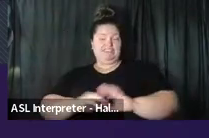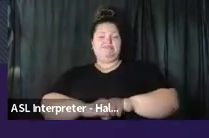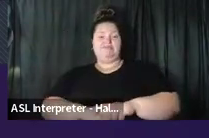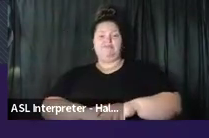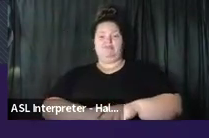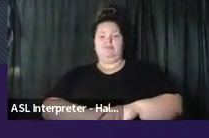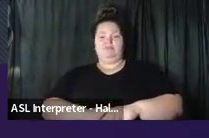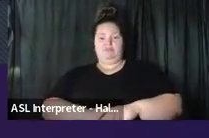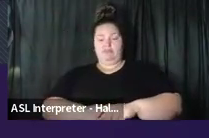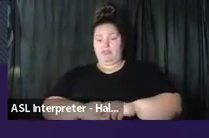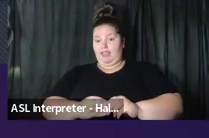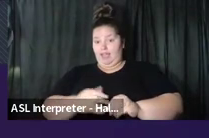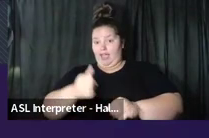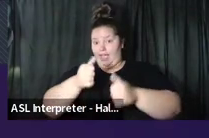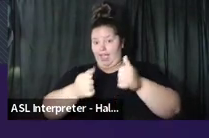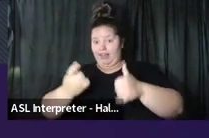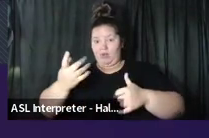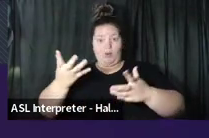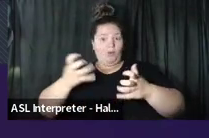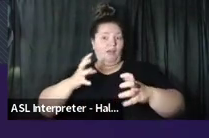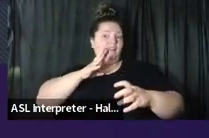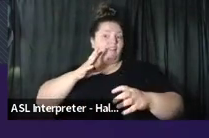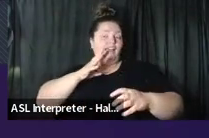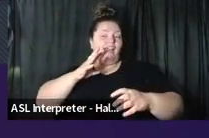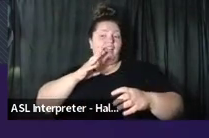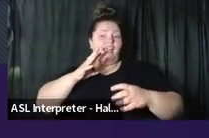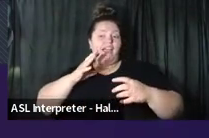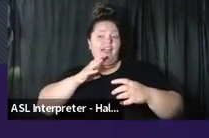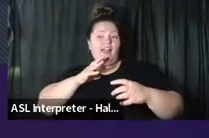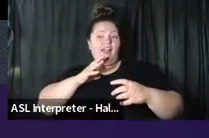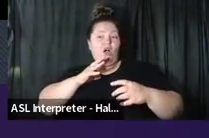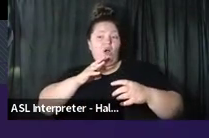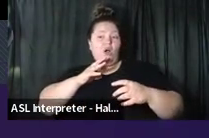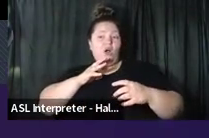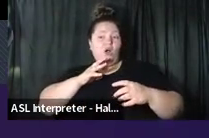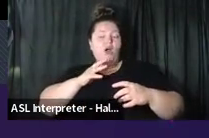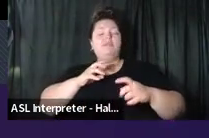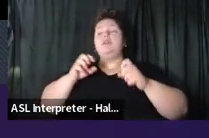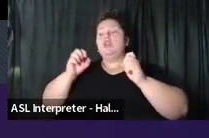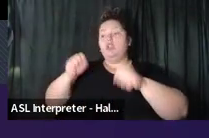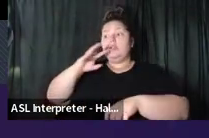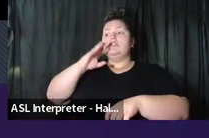You know, want to unmute and share? You can unmute and share, or you can type in the chat.